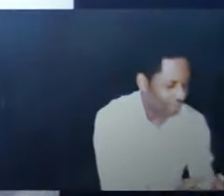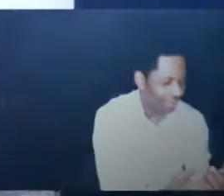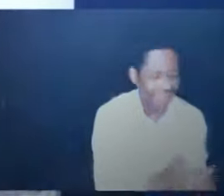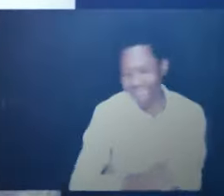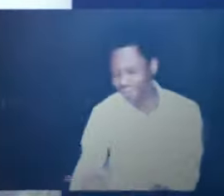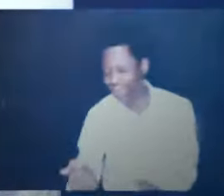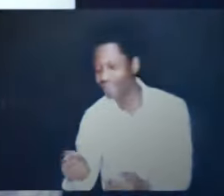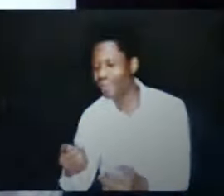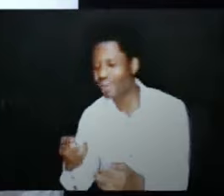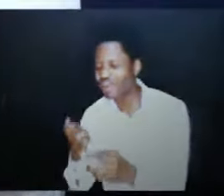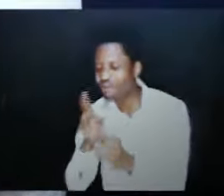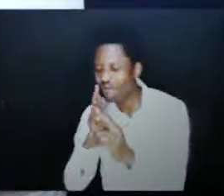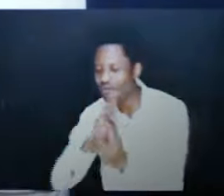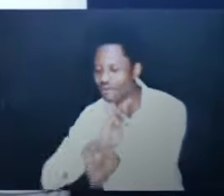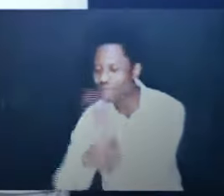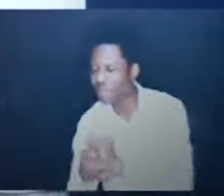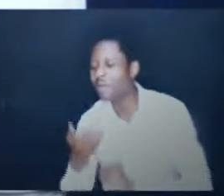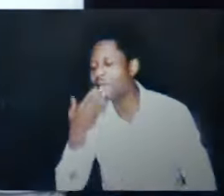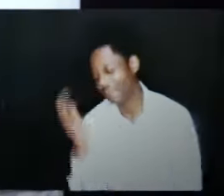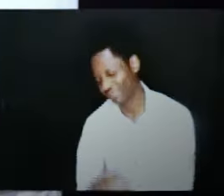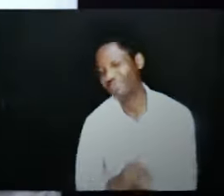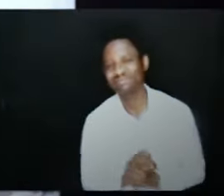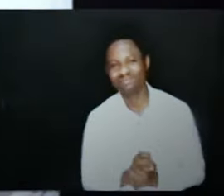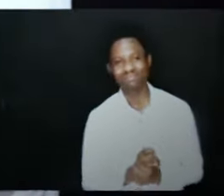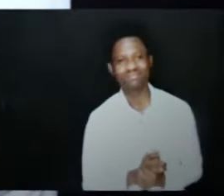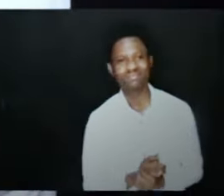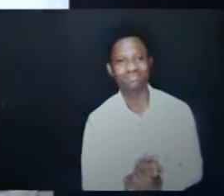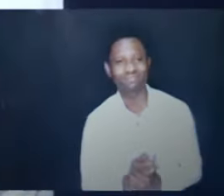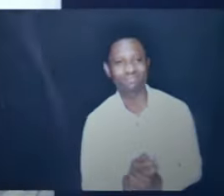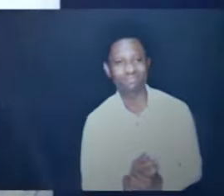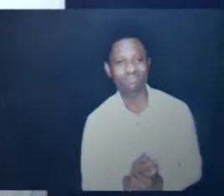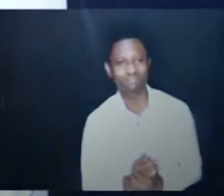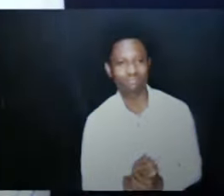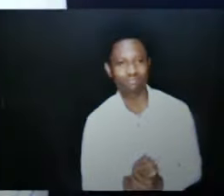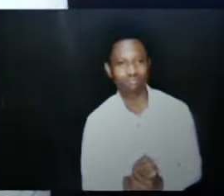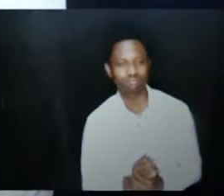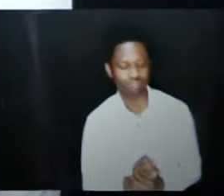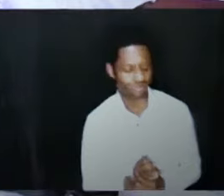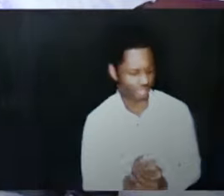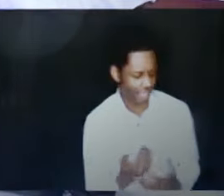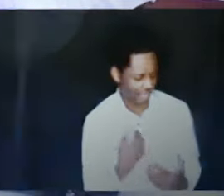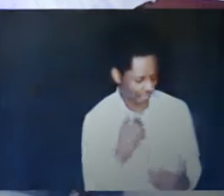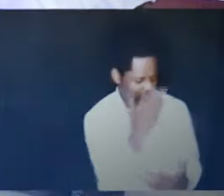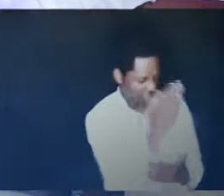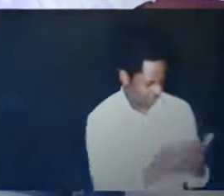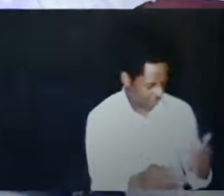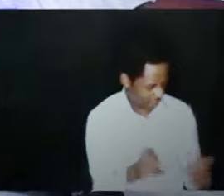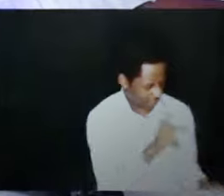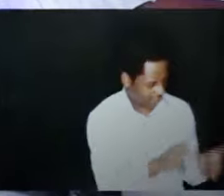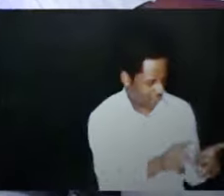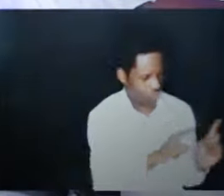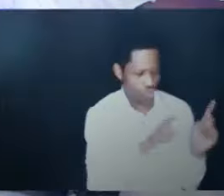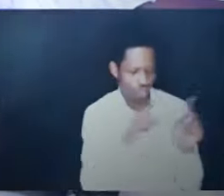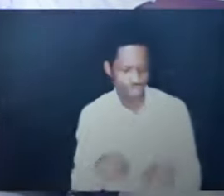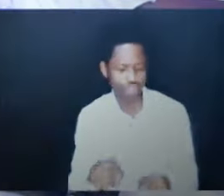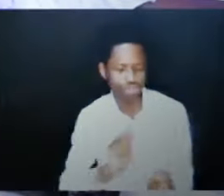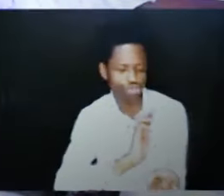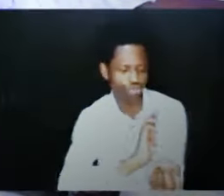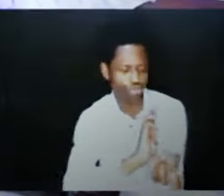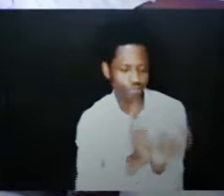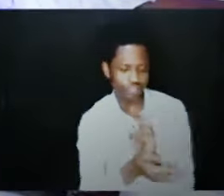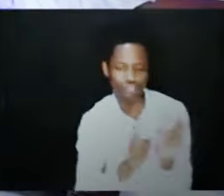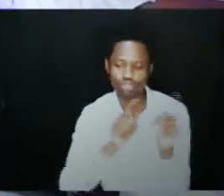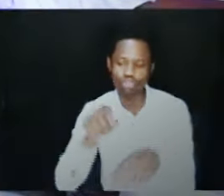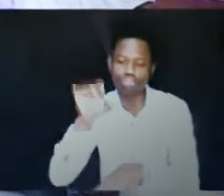is very important. Some people repent, come to the church, they repent again and they leave the church forever. Like Demas, he has loved